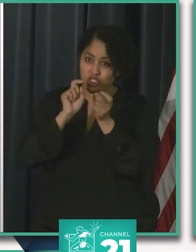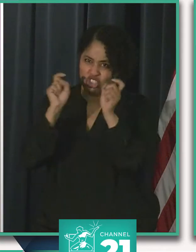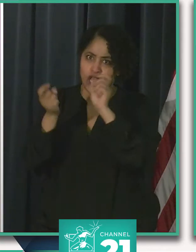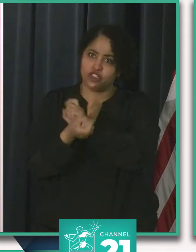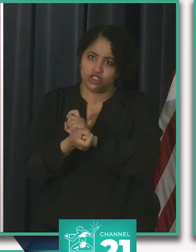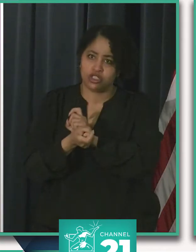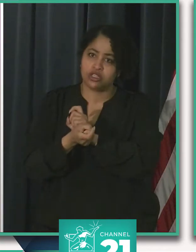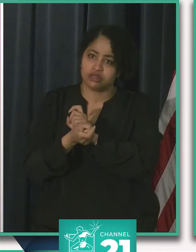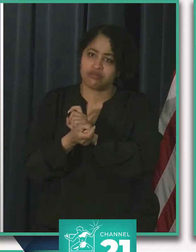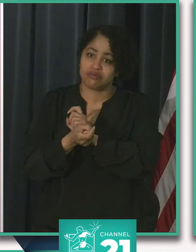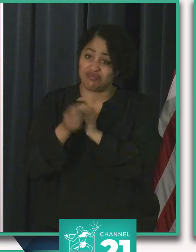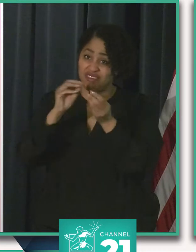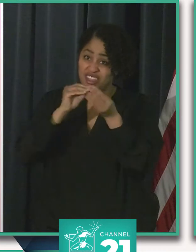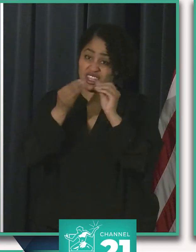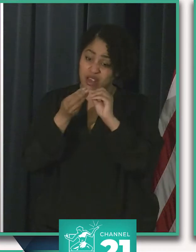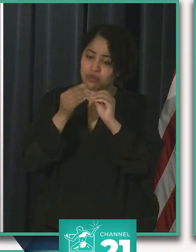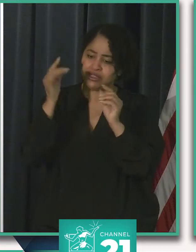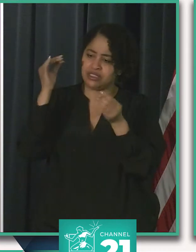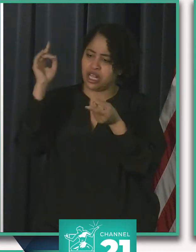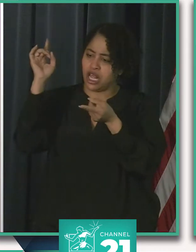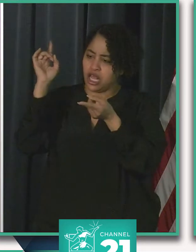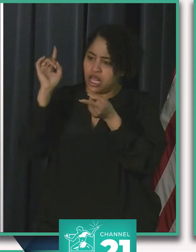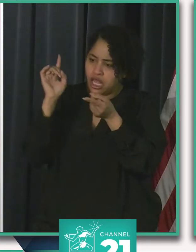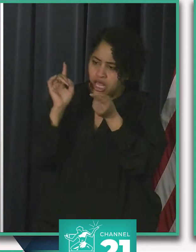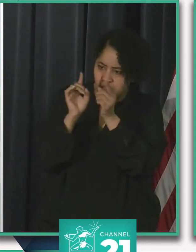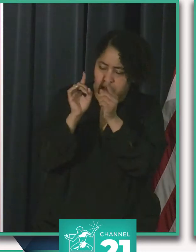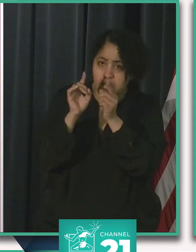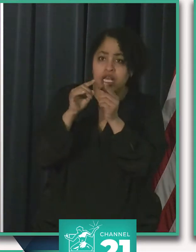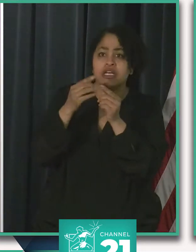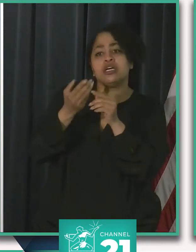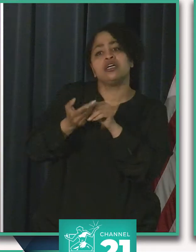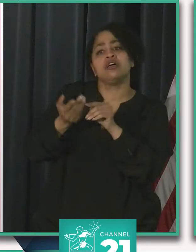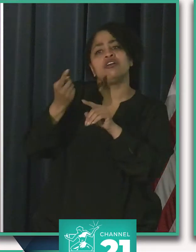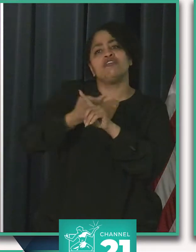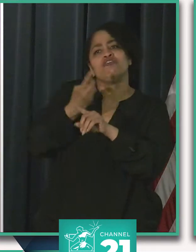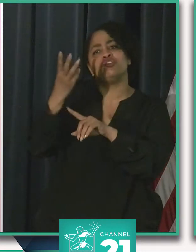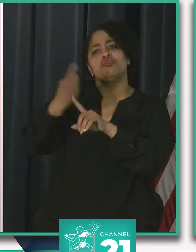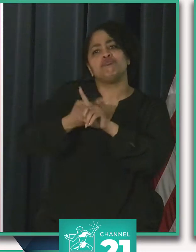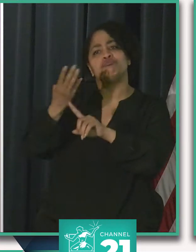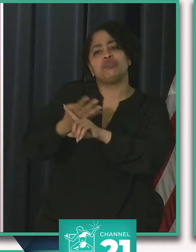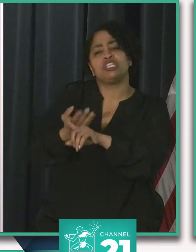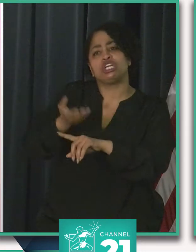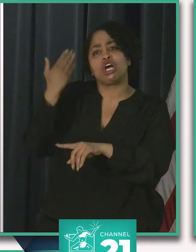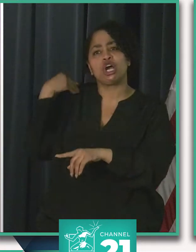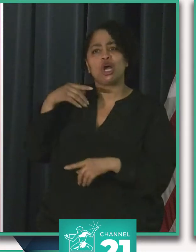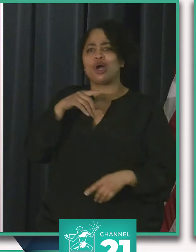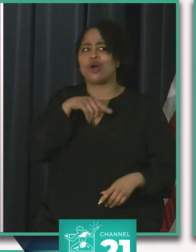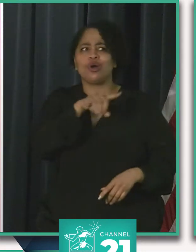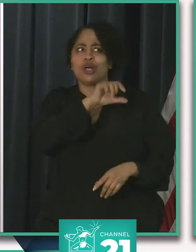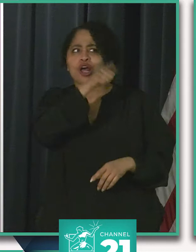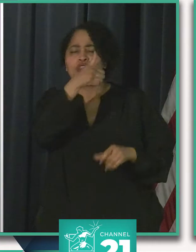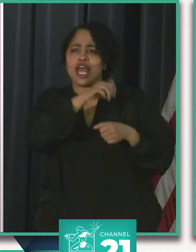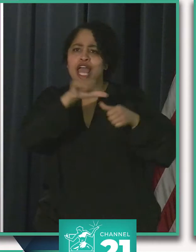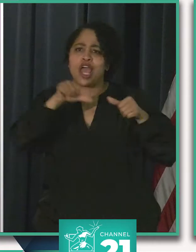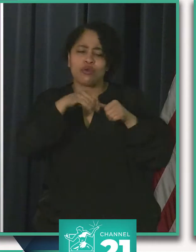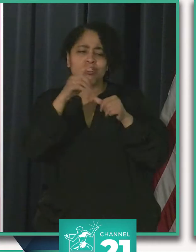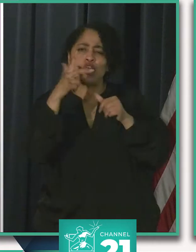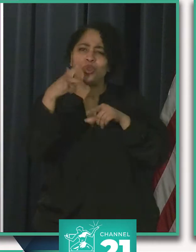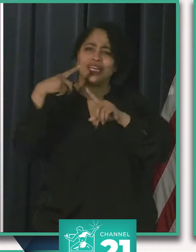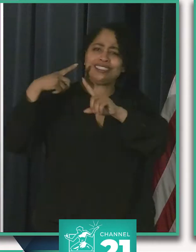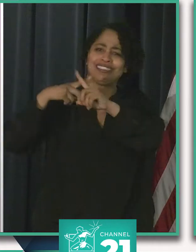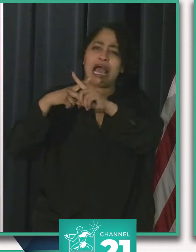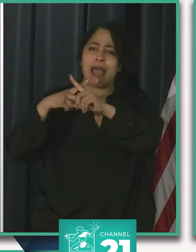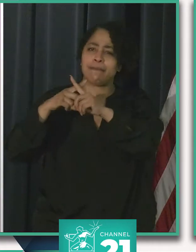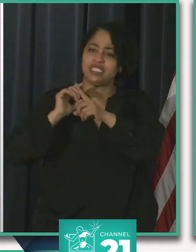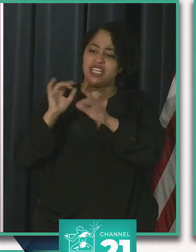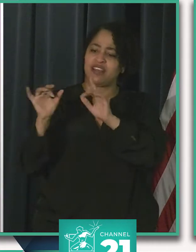narrowing. Three, 4 months ago, the suburbs were two or even three times Detroit's infection rate. But we